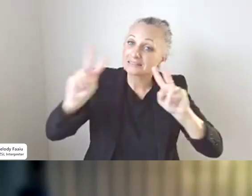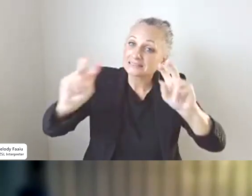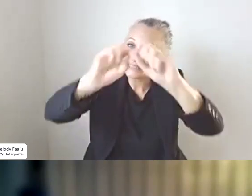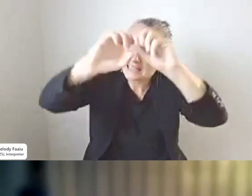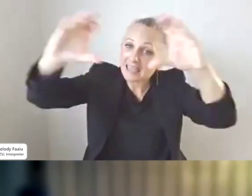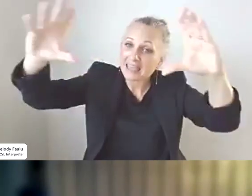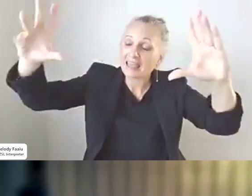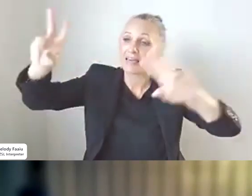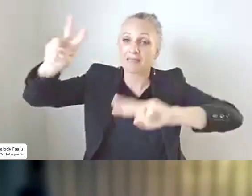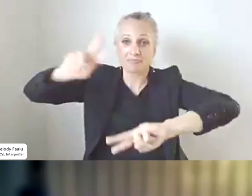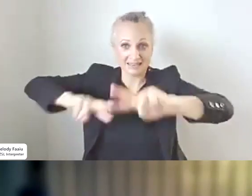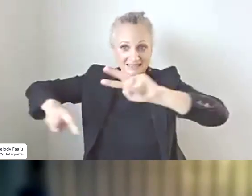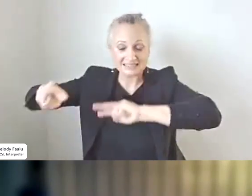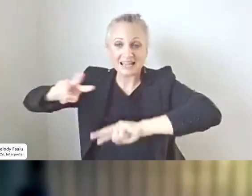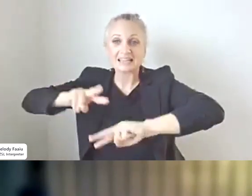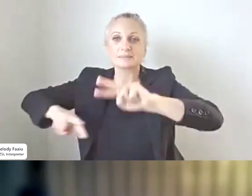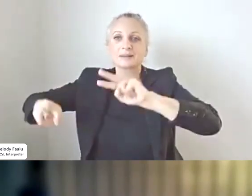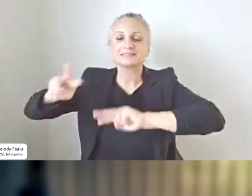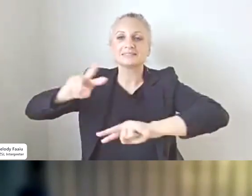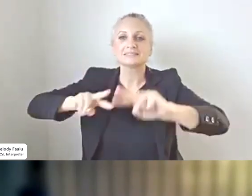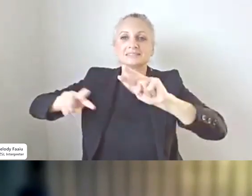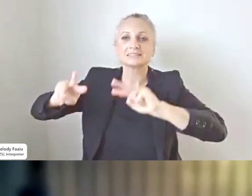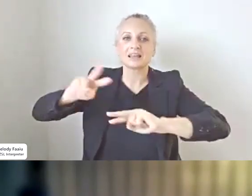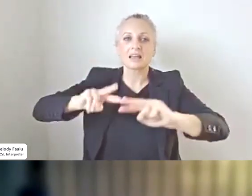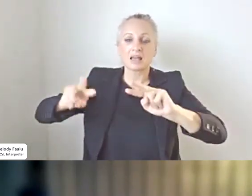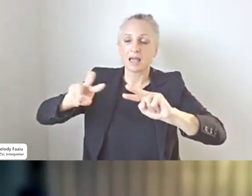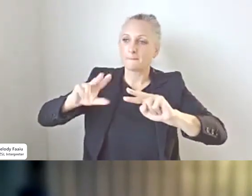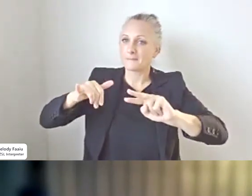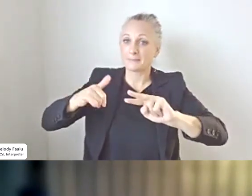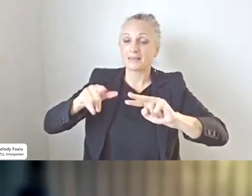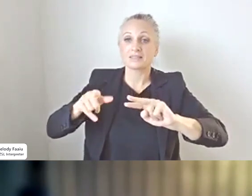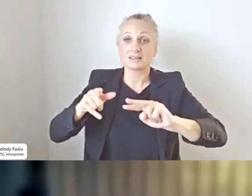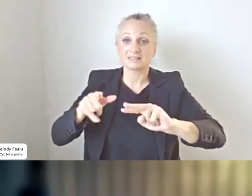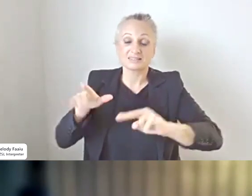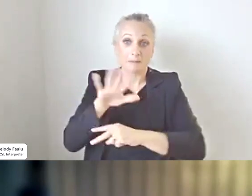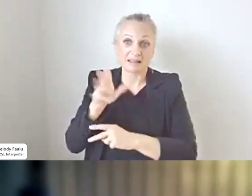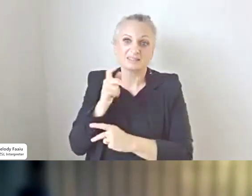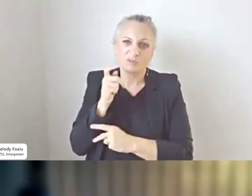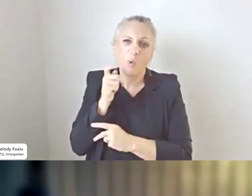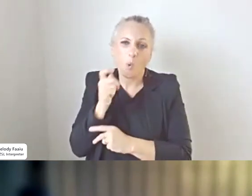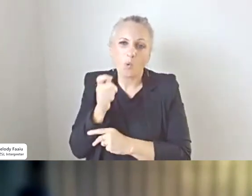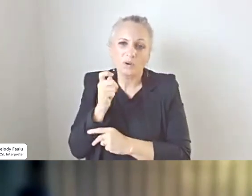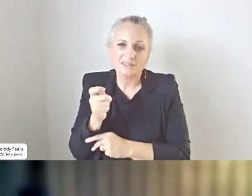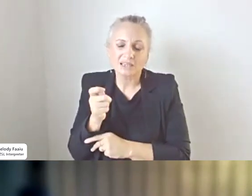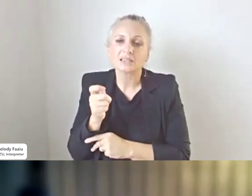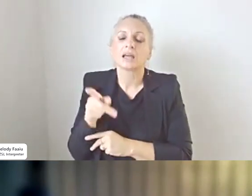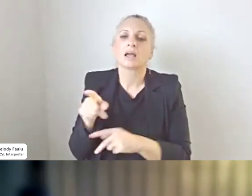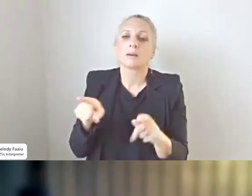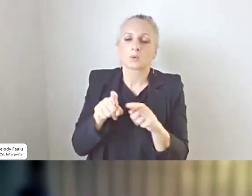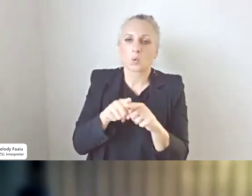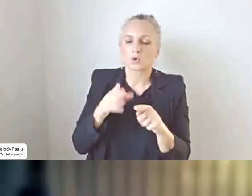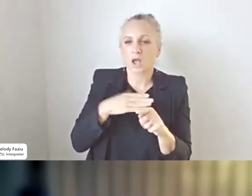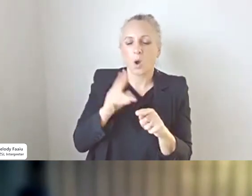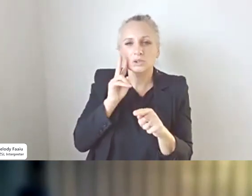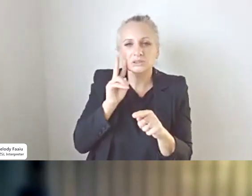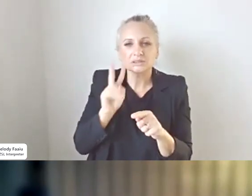being, I mean, yes, there's a place for auditing against WCAG, but I'd like to see them put more of